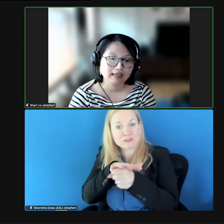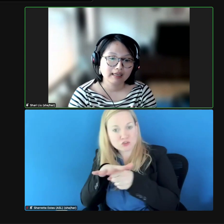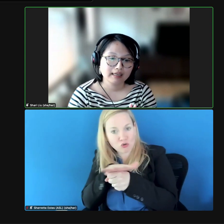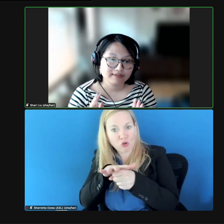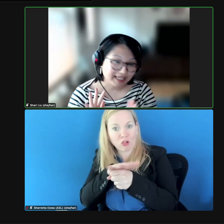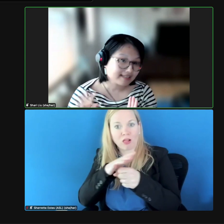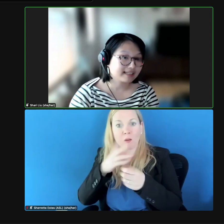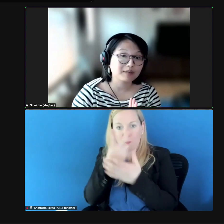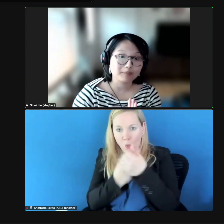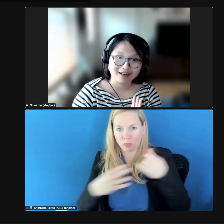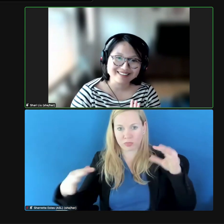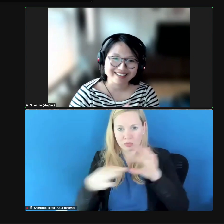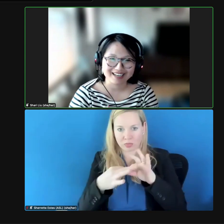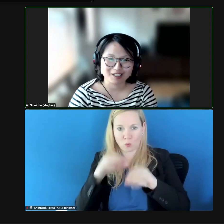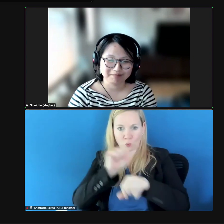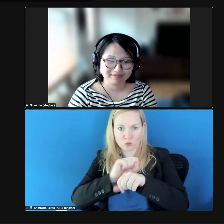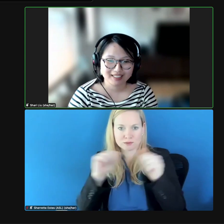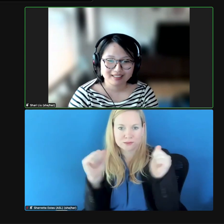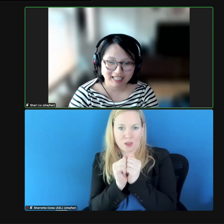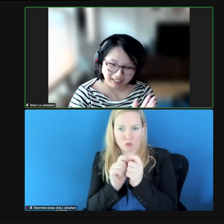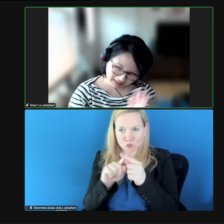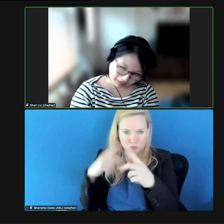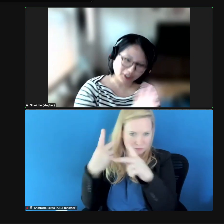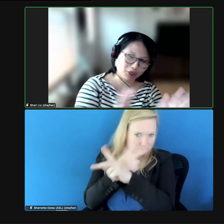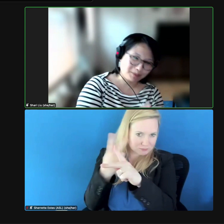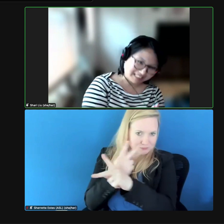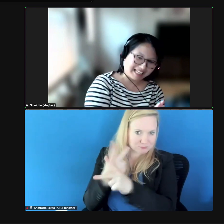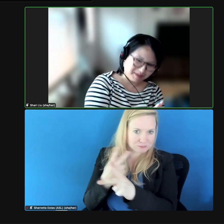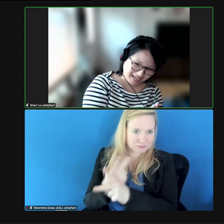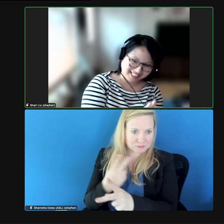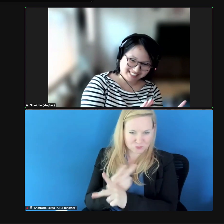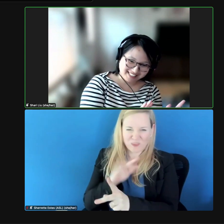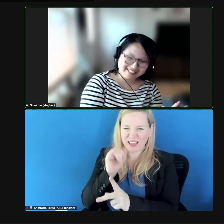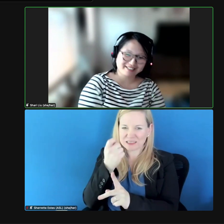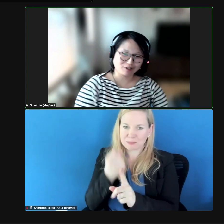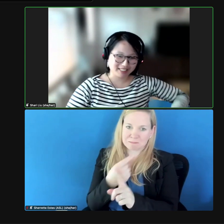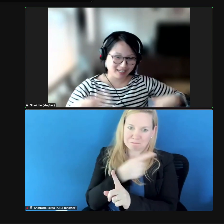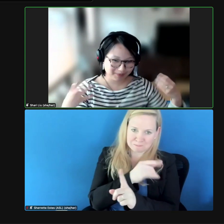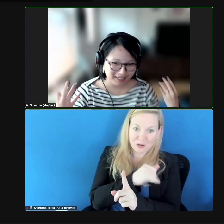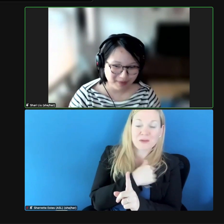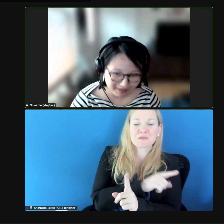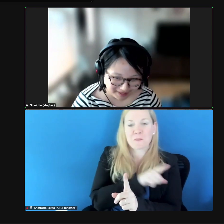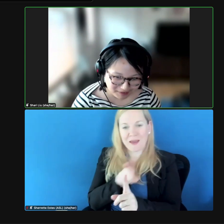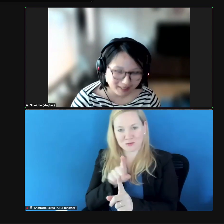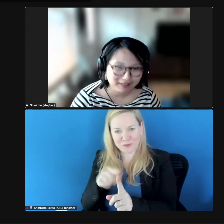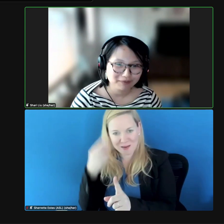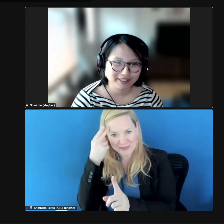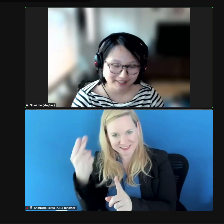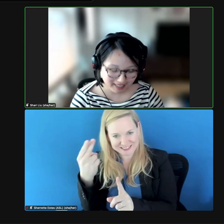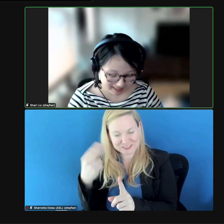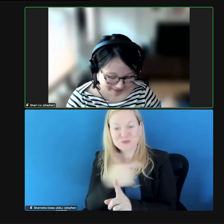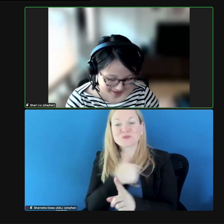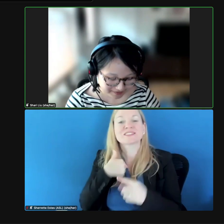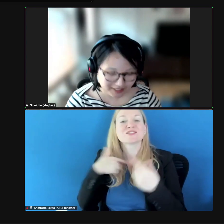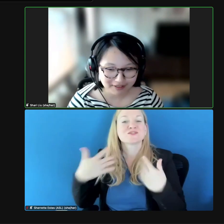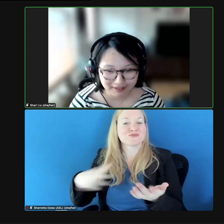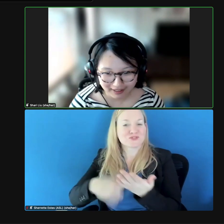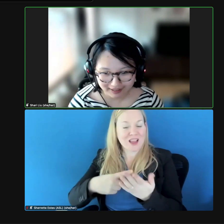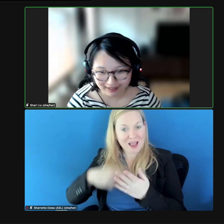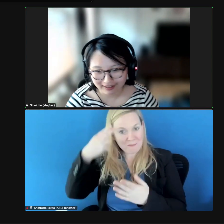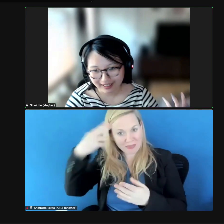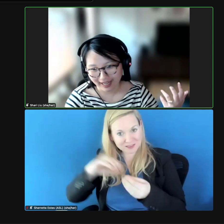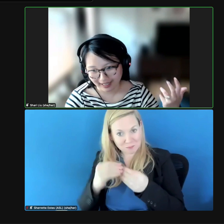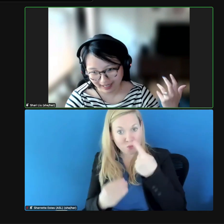scenes. So that's a sidebar. Now we're going to go back to the hypotheses. So we talked about hypothesis 1, which is infants